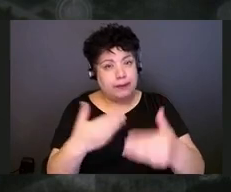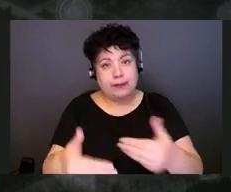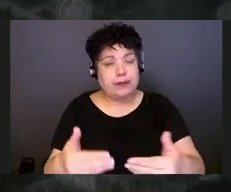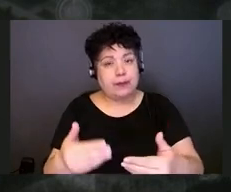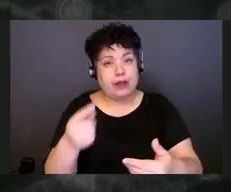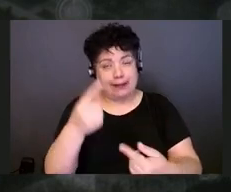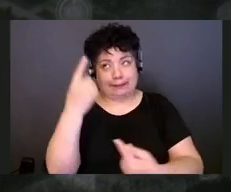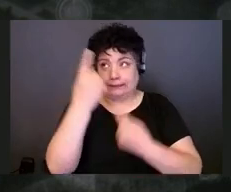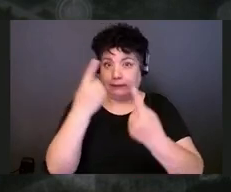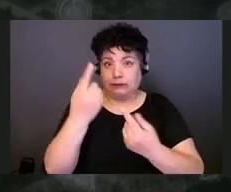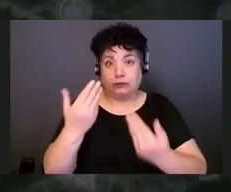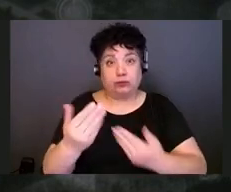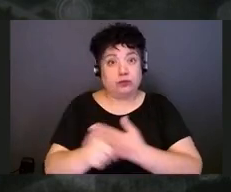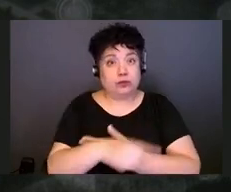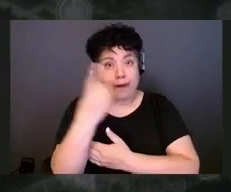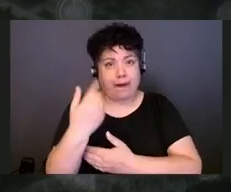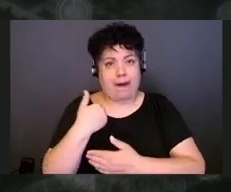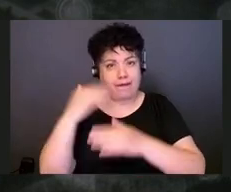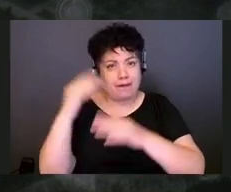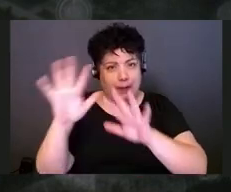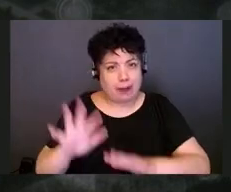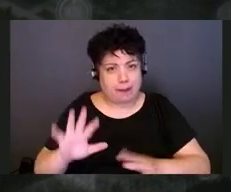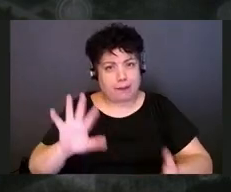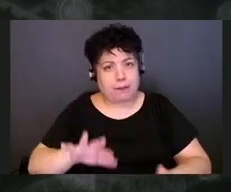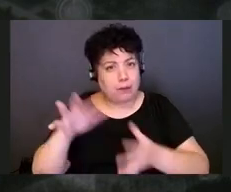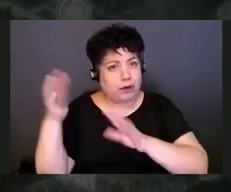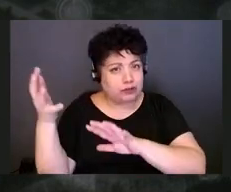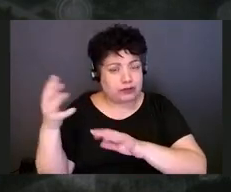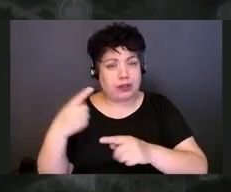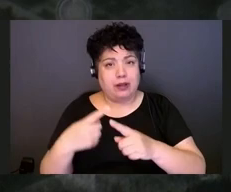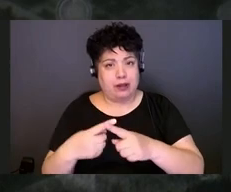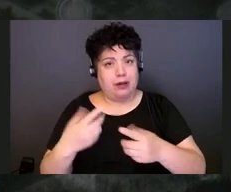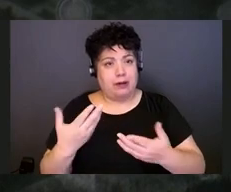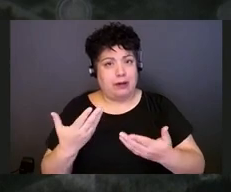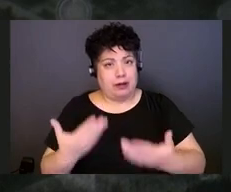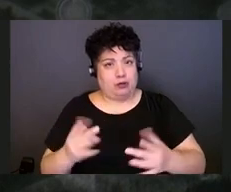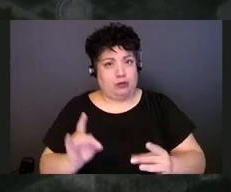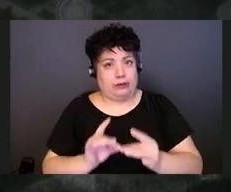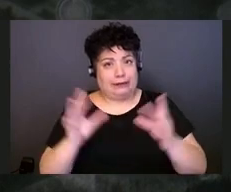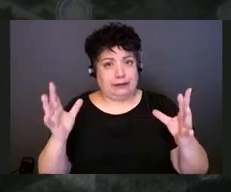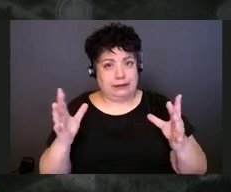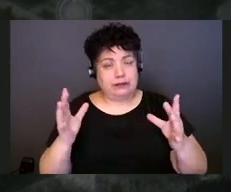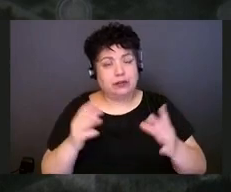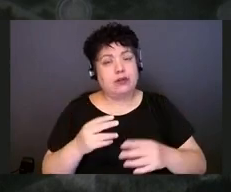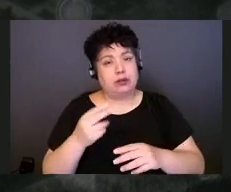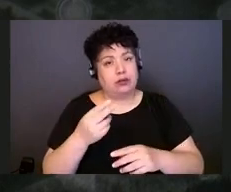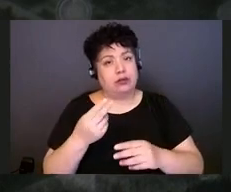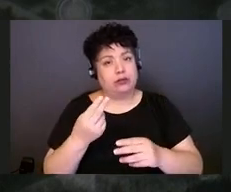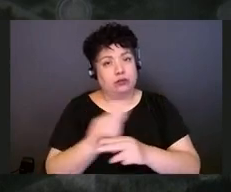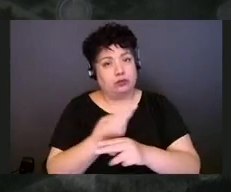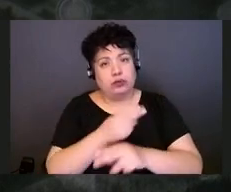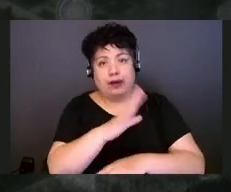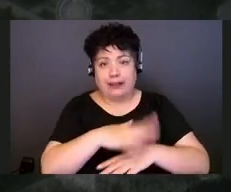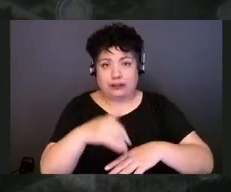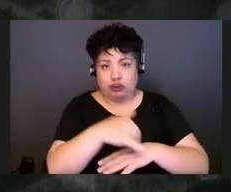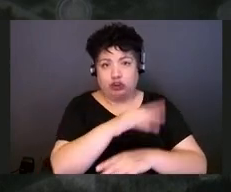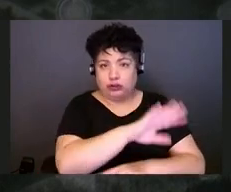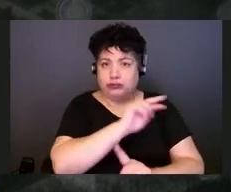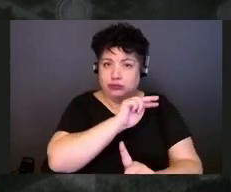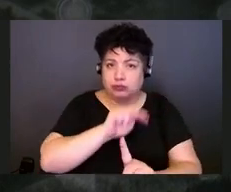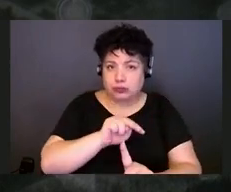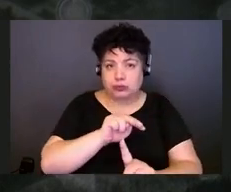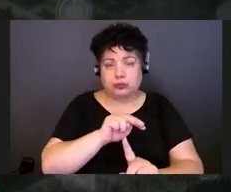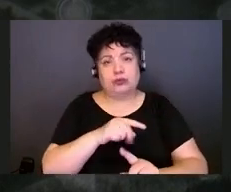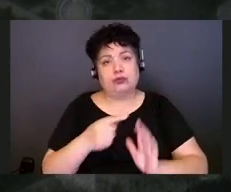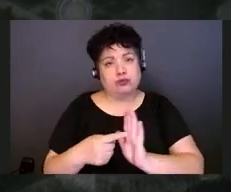catastrophe and other crises of our times through the lens of Indigenous knowledges. She will be joined in